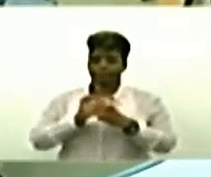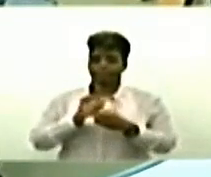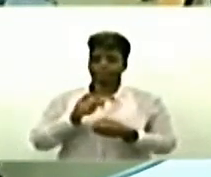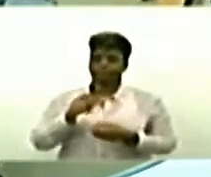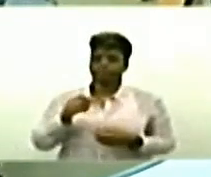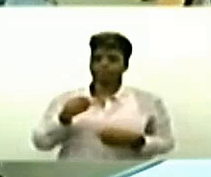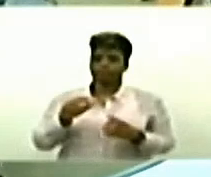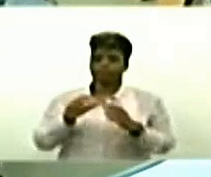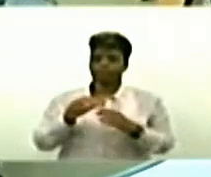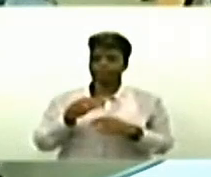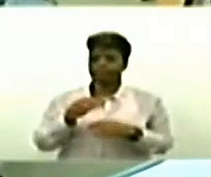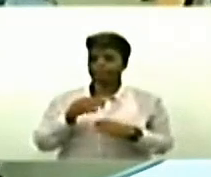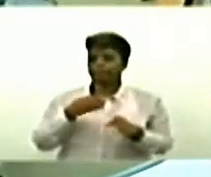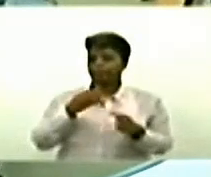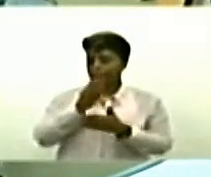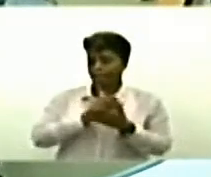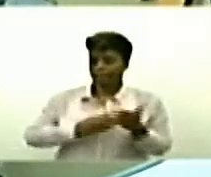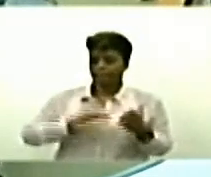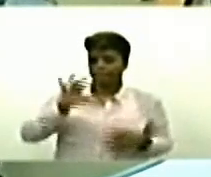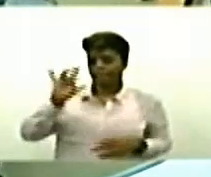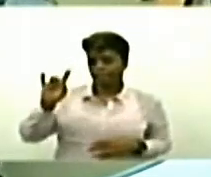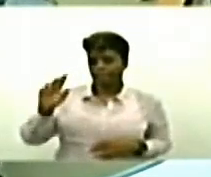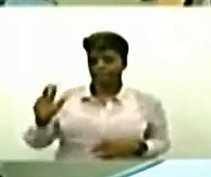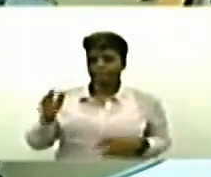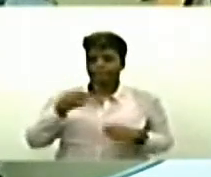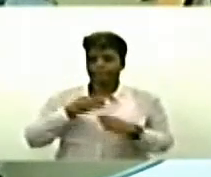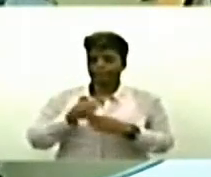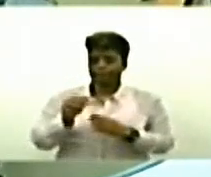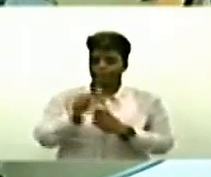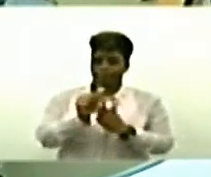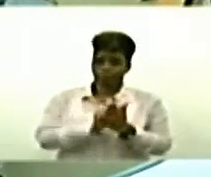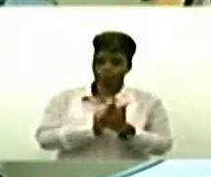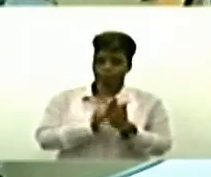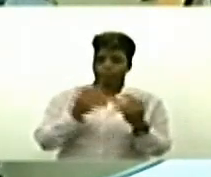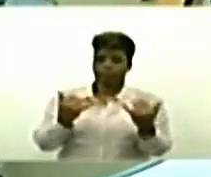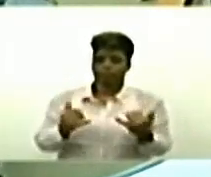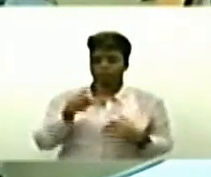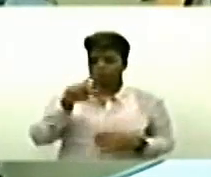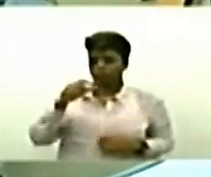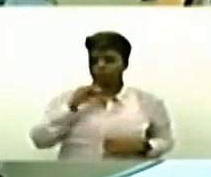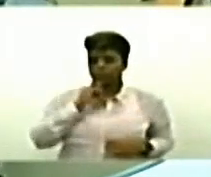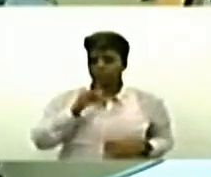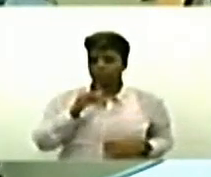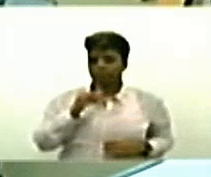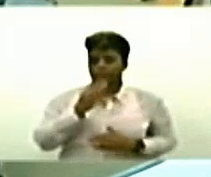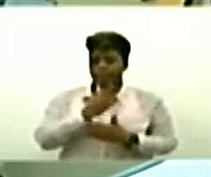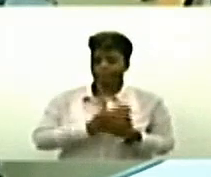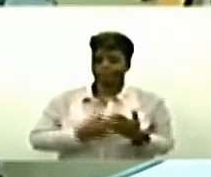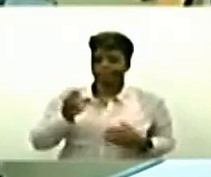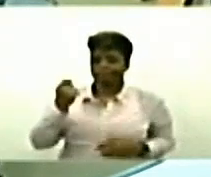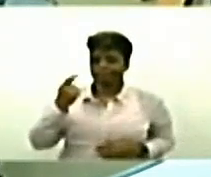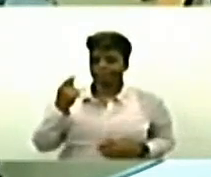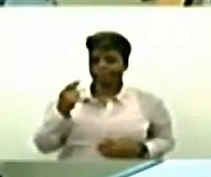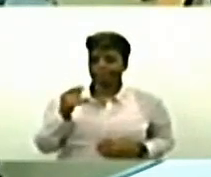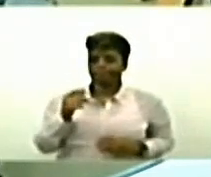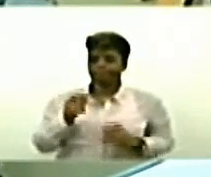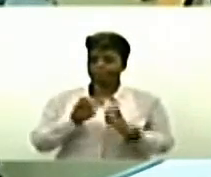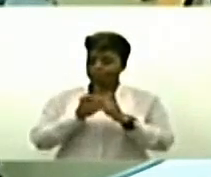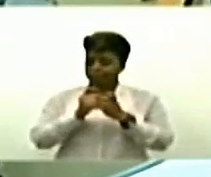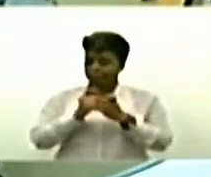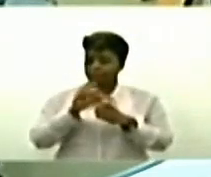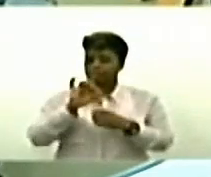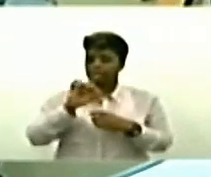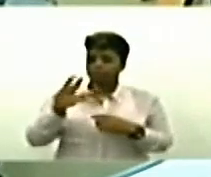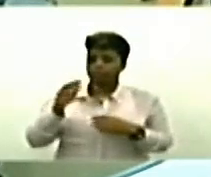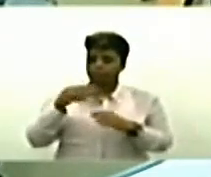of Principal Act. Honourable members, the question is that clause 11, amendment to section 83 of the